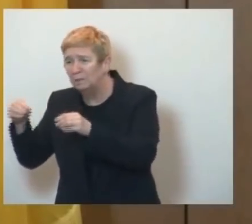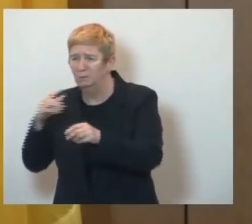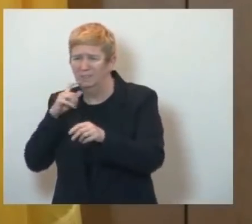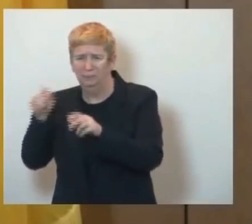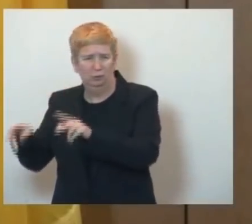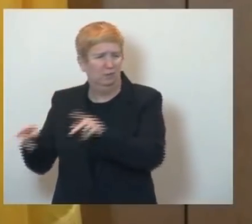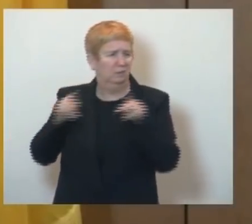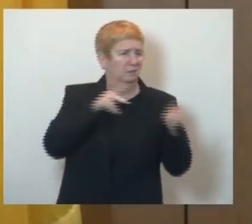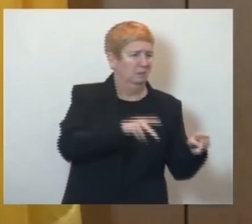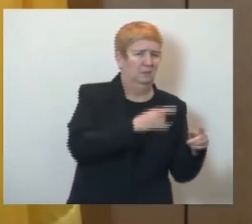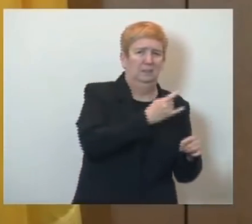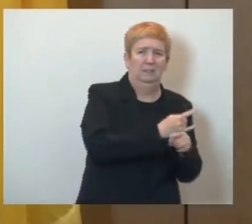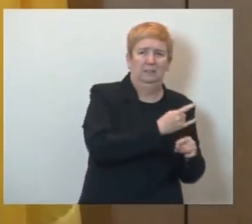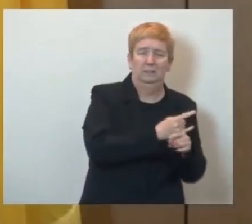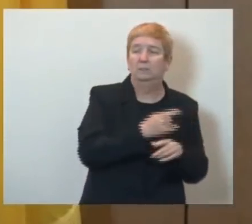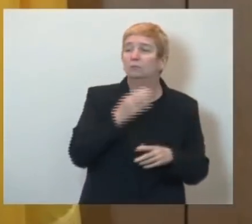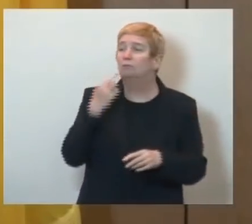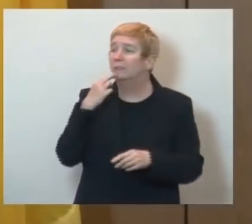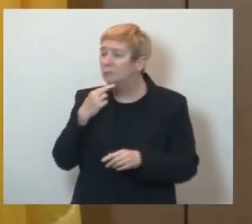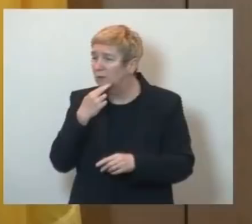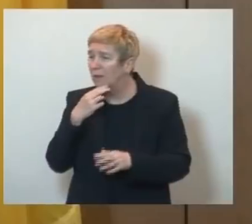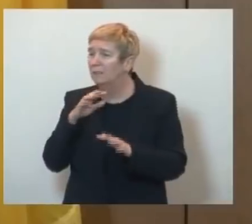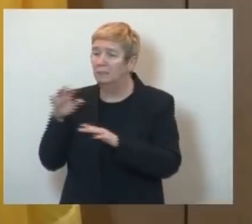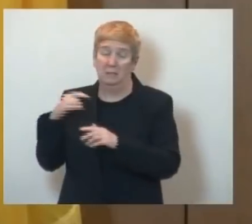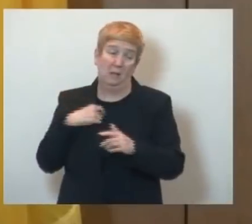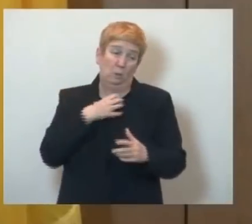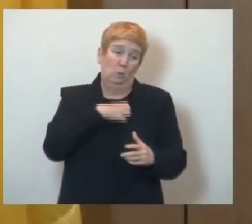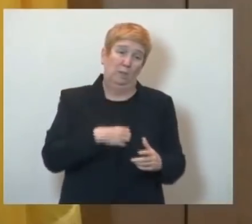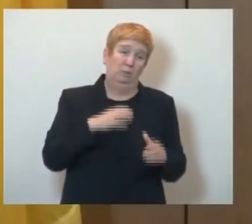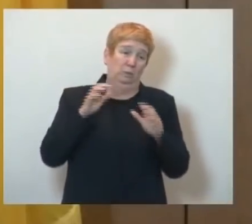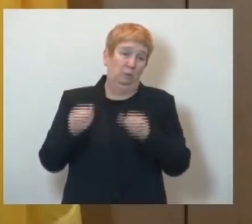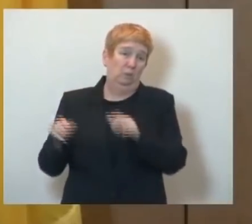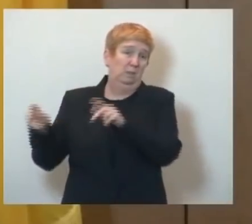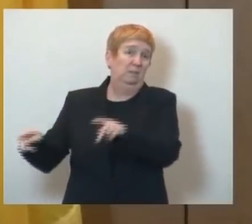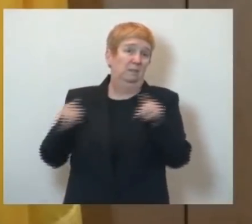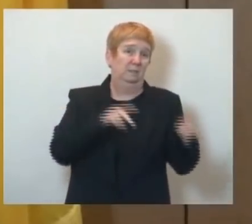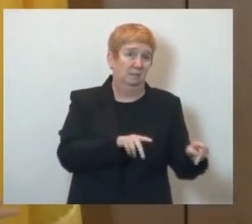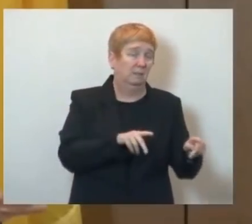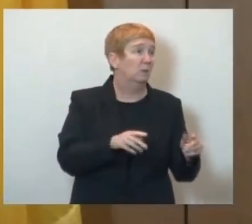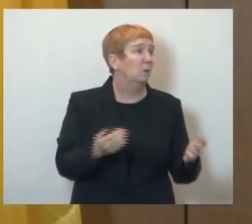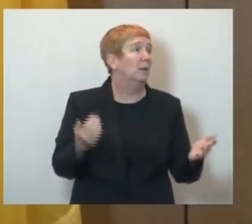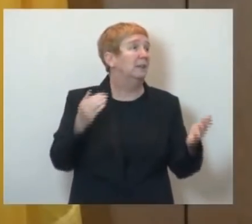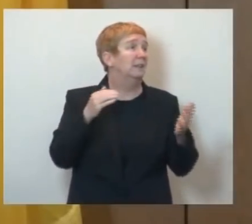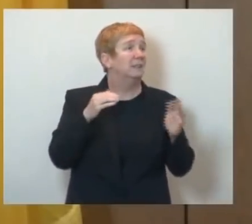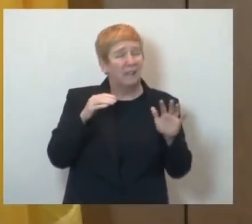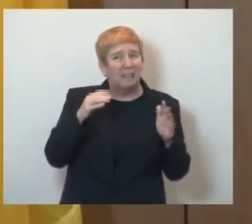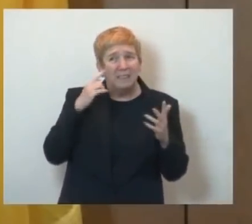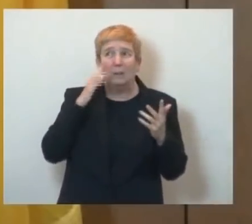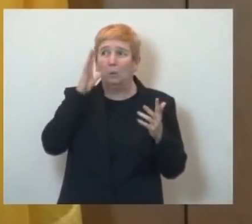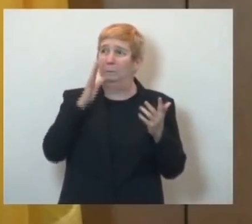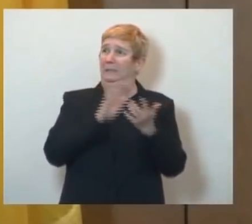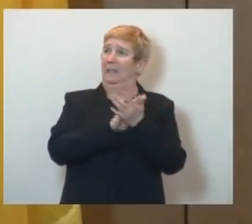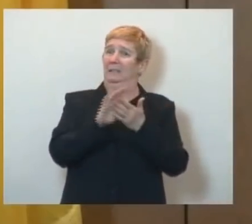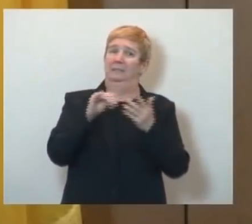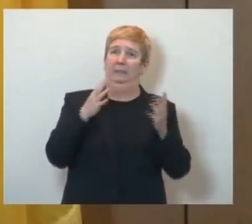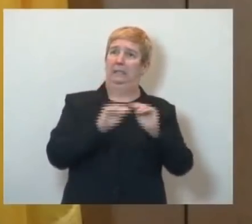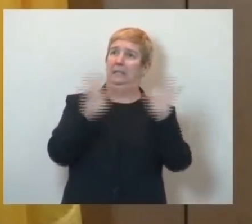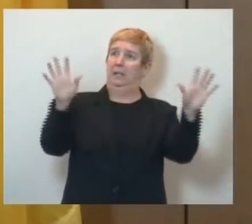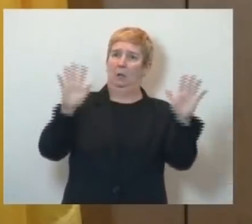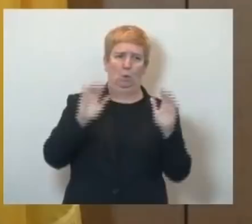and restaurants. And so I wish we could do that so it's clear to everyone about where you can go, how you can get